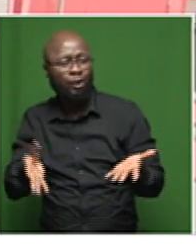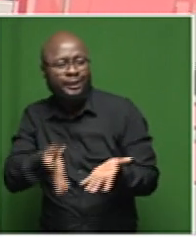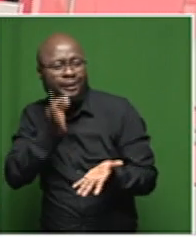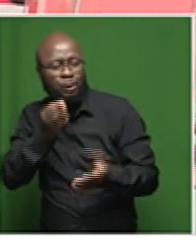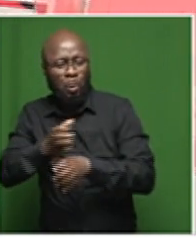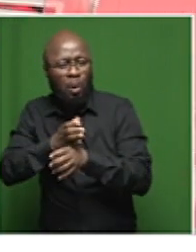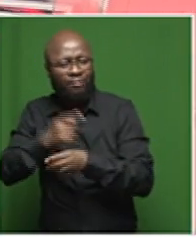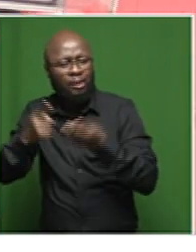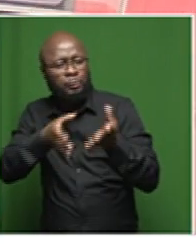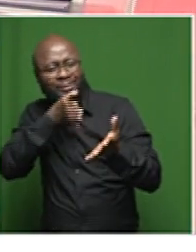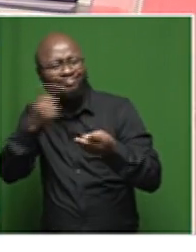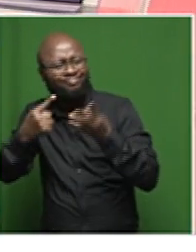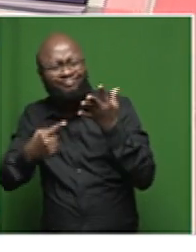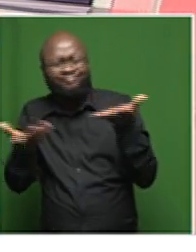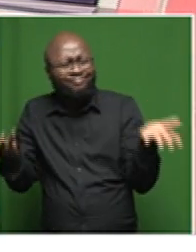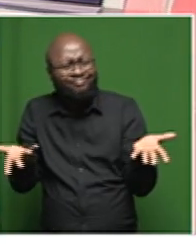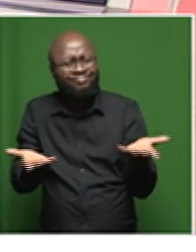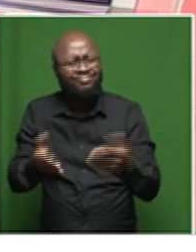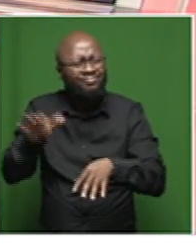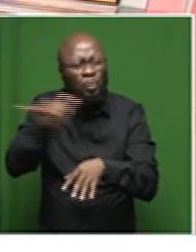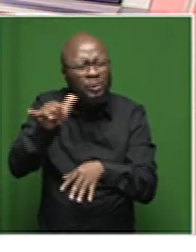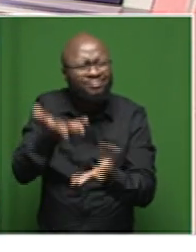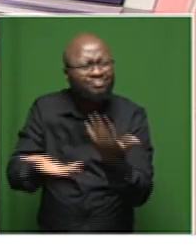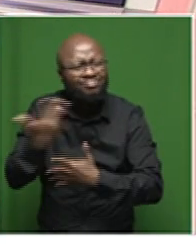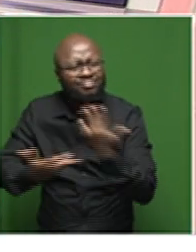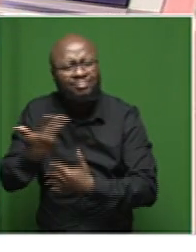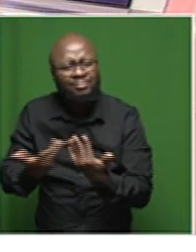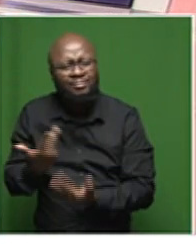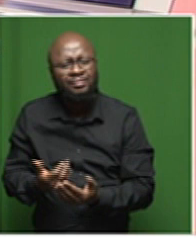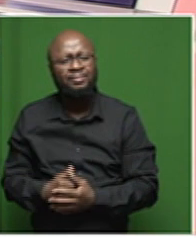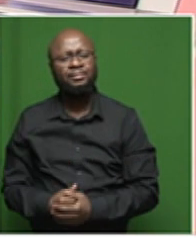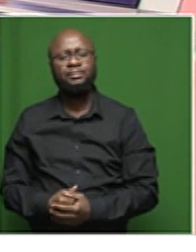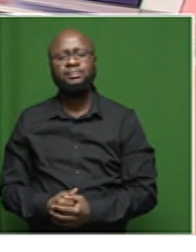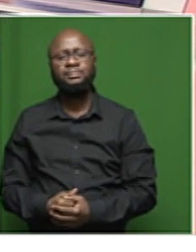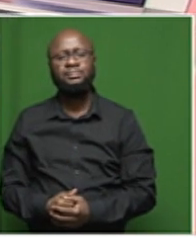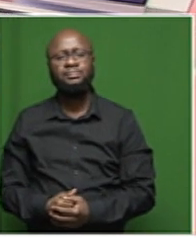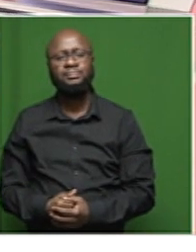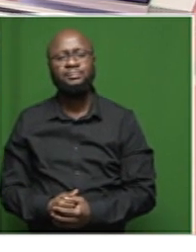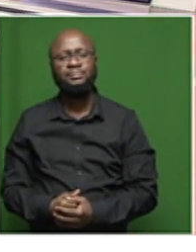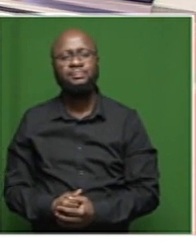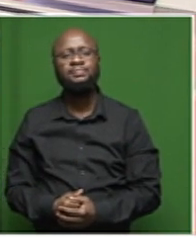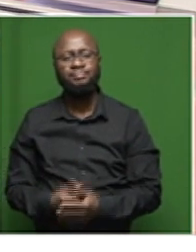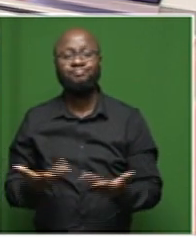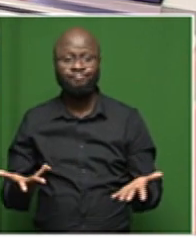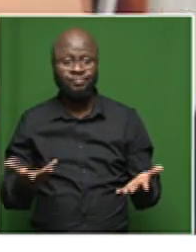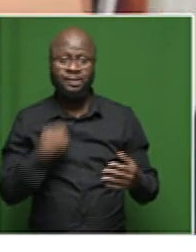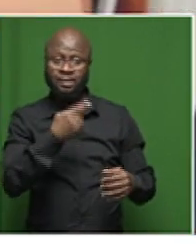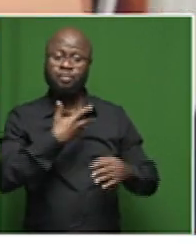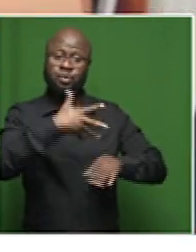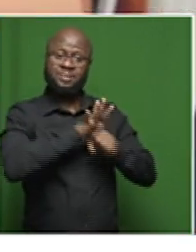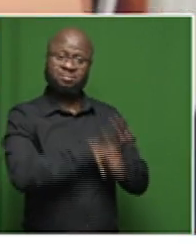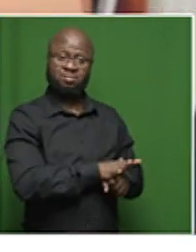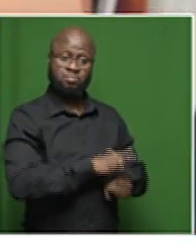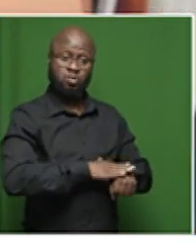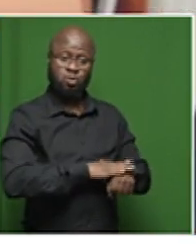play? Yes, then the high blood pressure, already mentioned that it's already pushing pressure in the walls of the blood